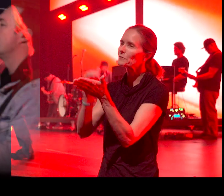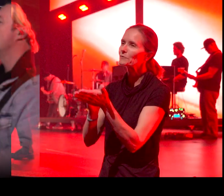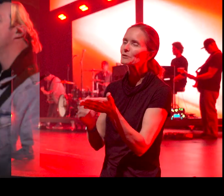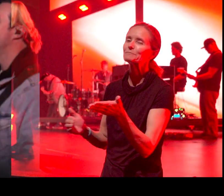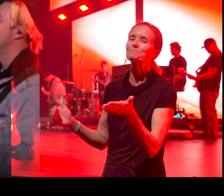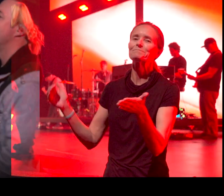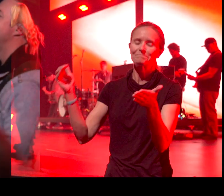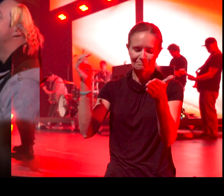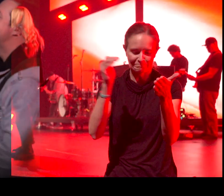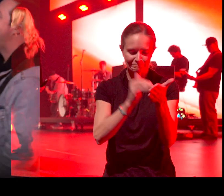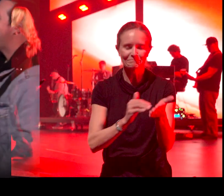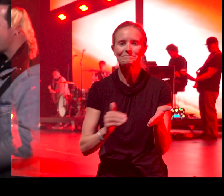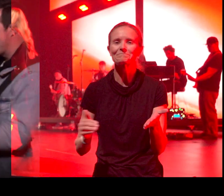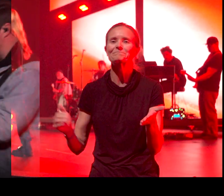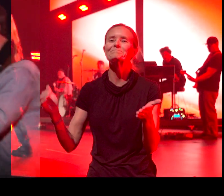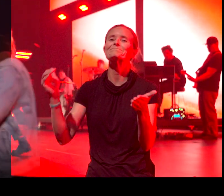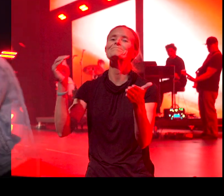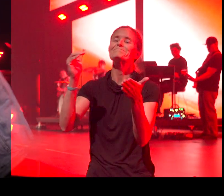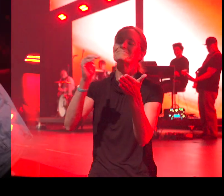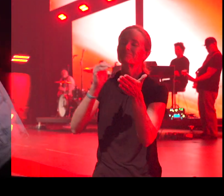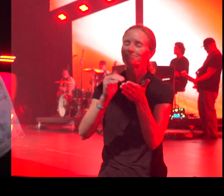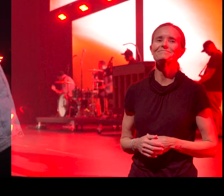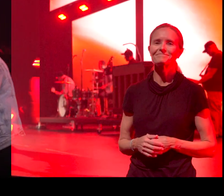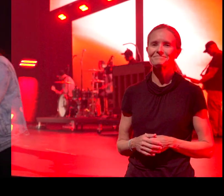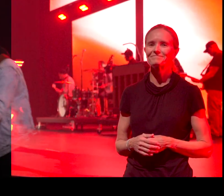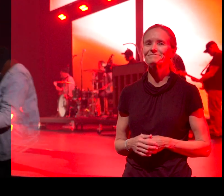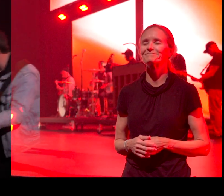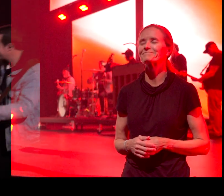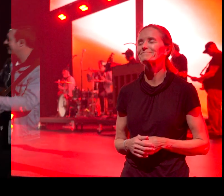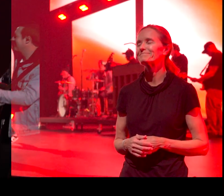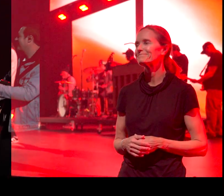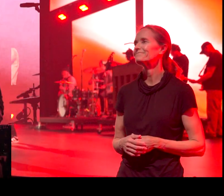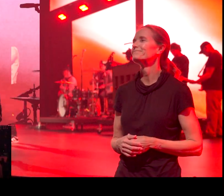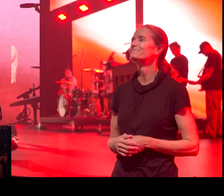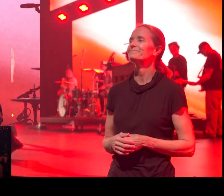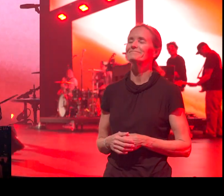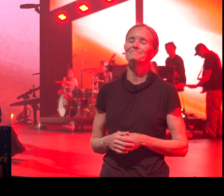Over and over, time and again,